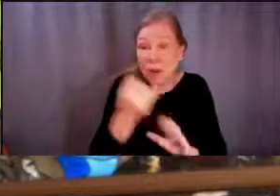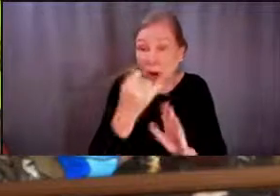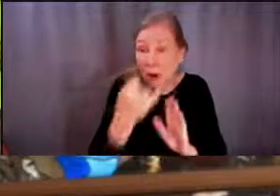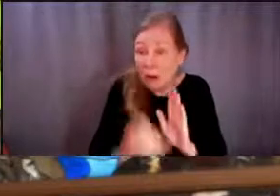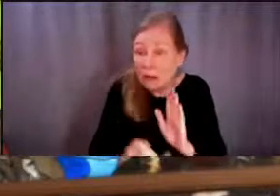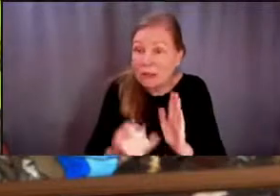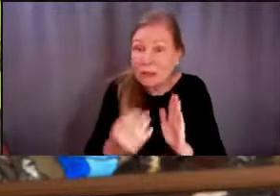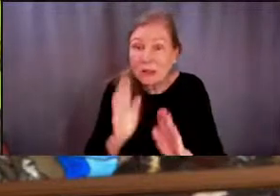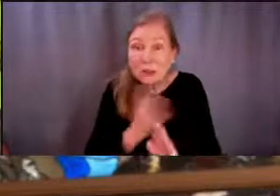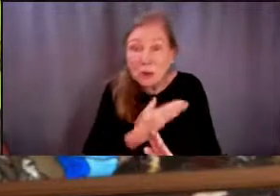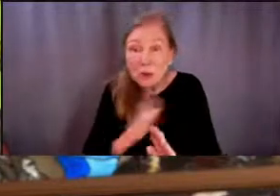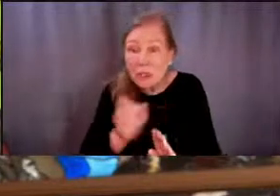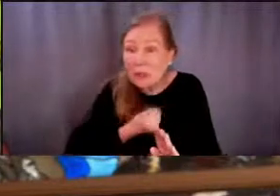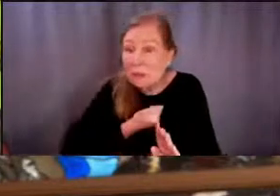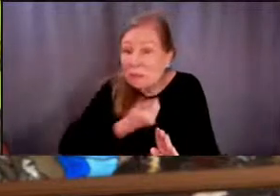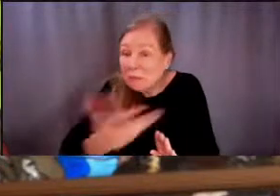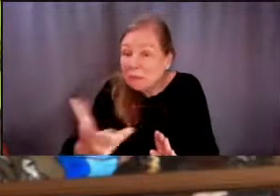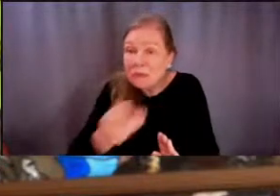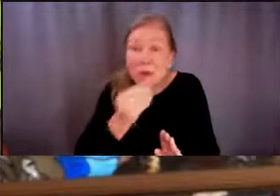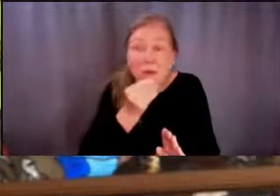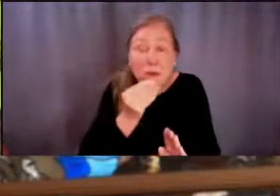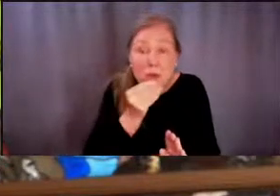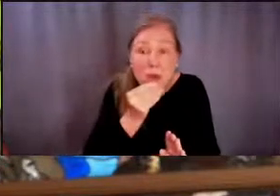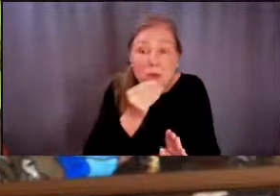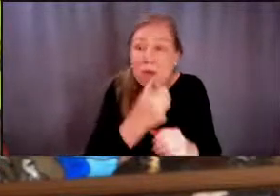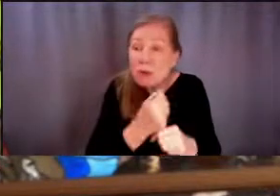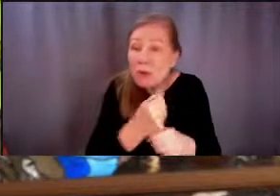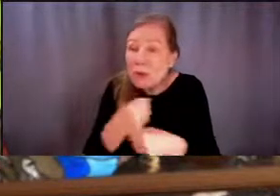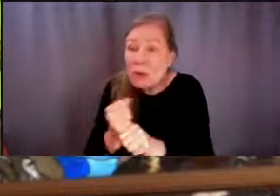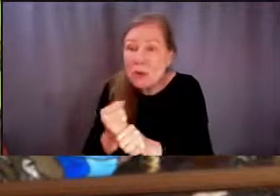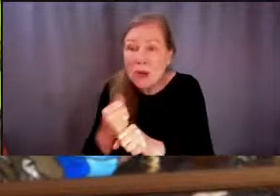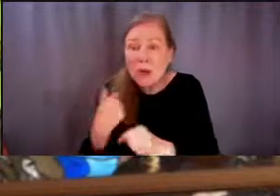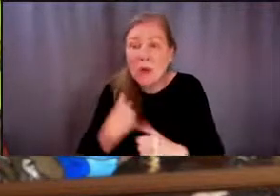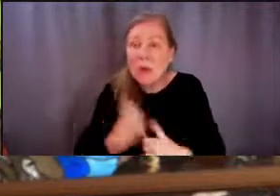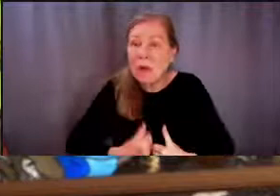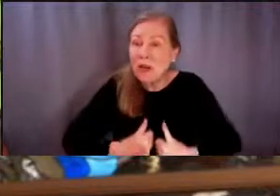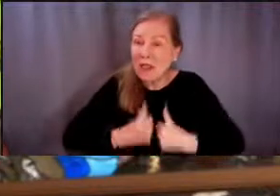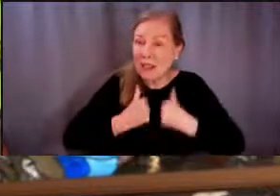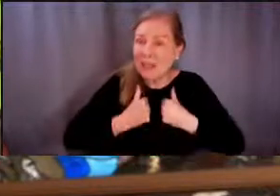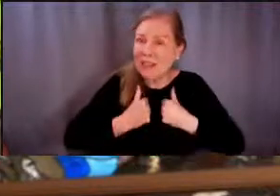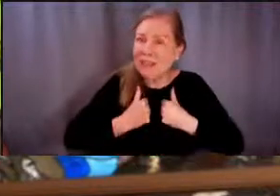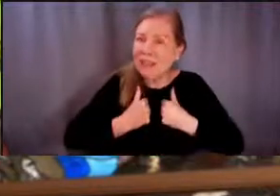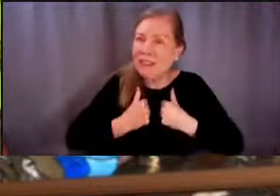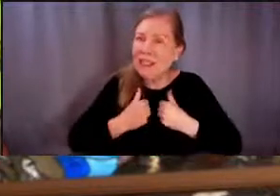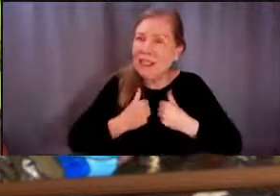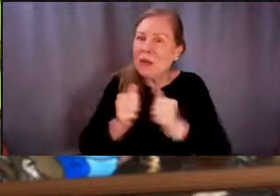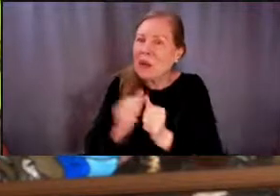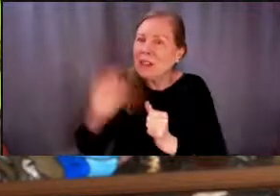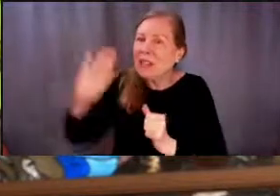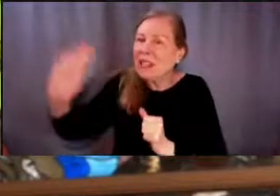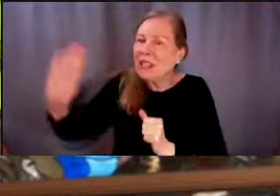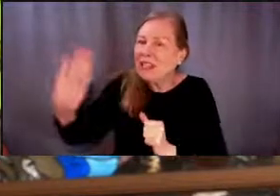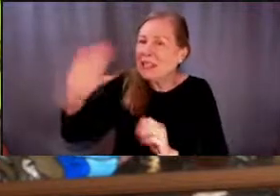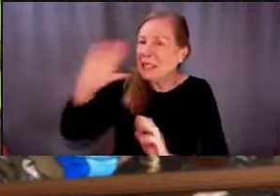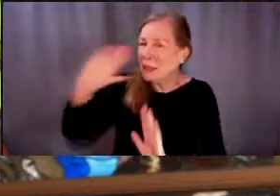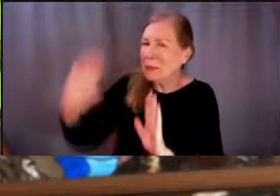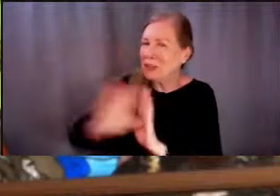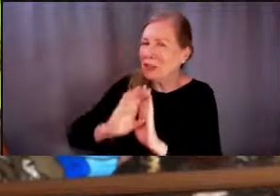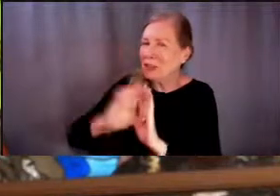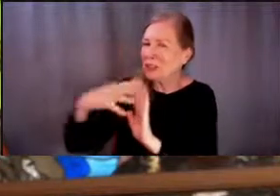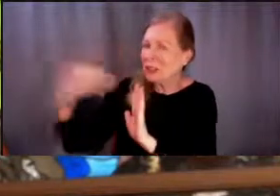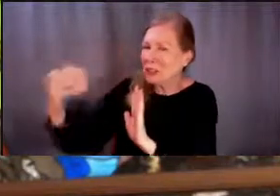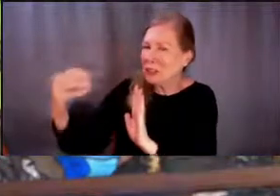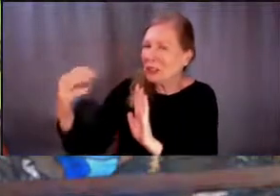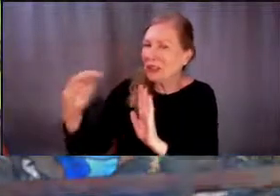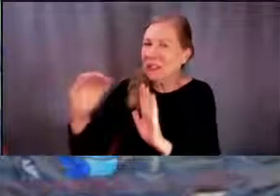music, poetry, food, we are living into the creative image in which we were made.